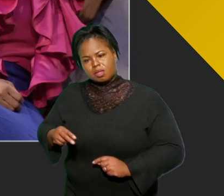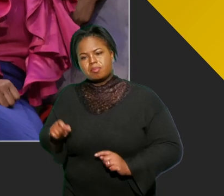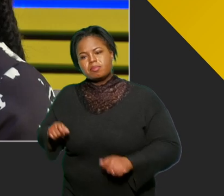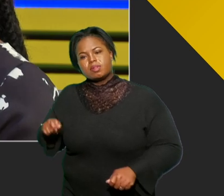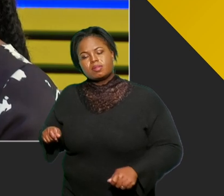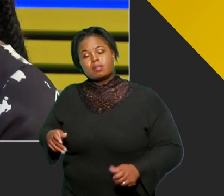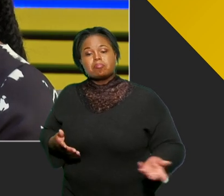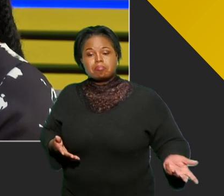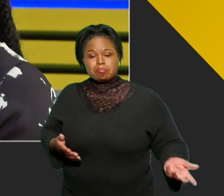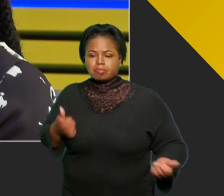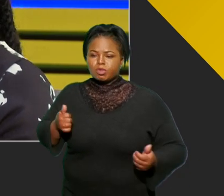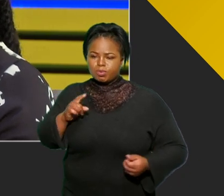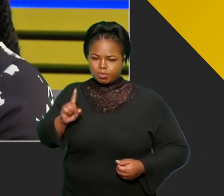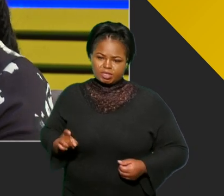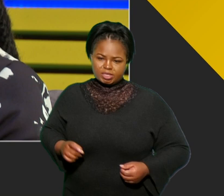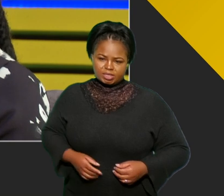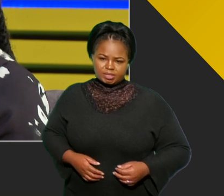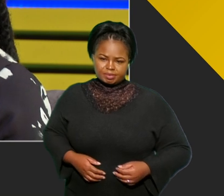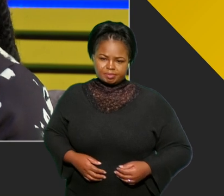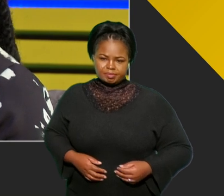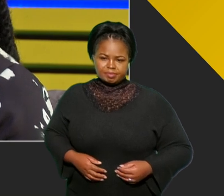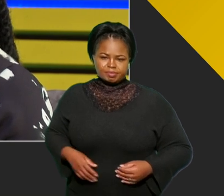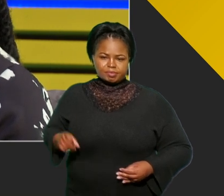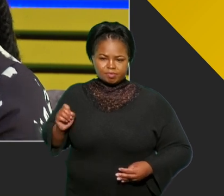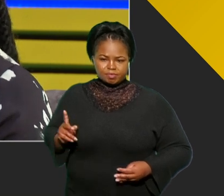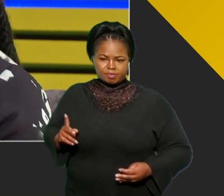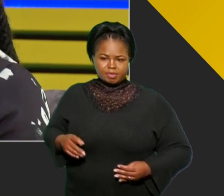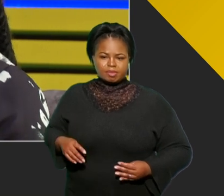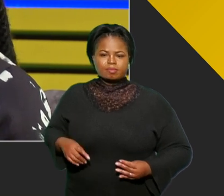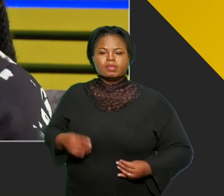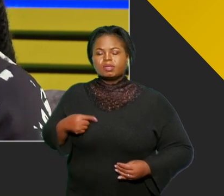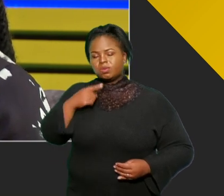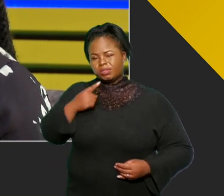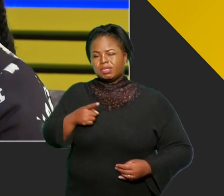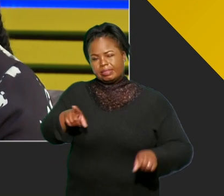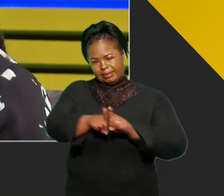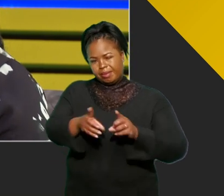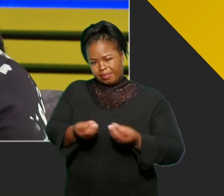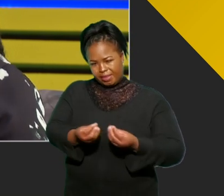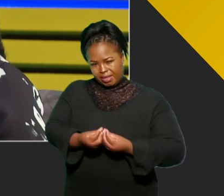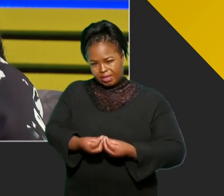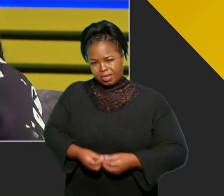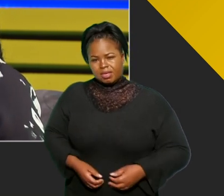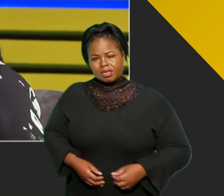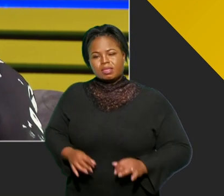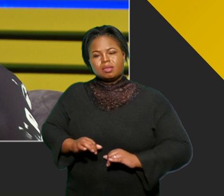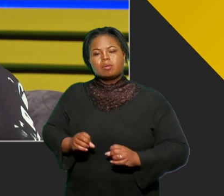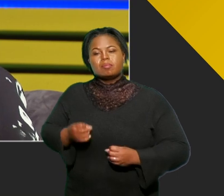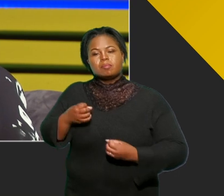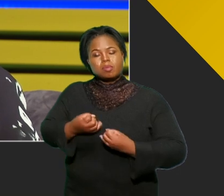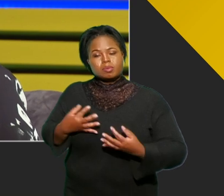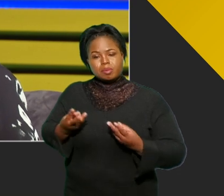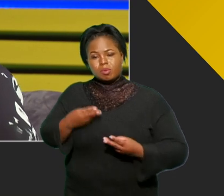it's a good question. And I think I'm going to sound like a broken record here, but I'm going to say it in a different way. Yeah. The weakest link here is